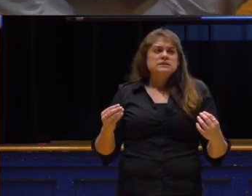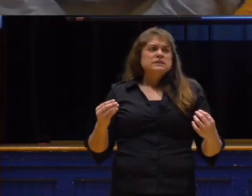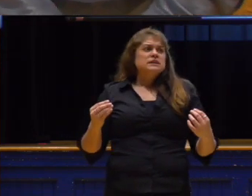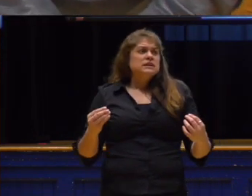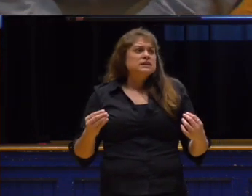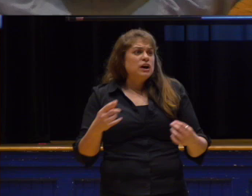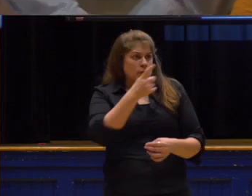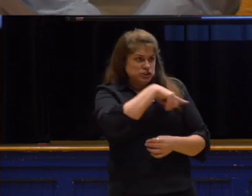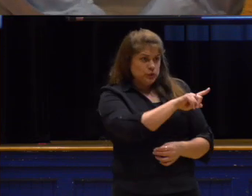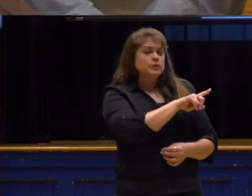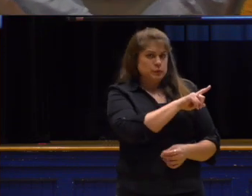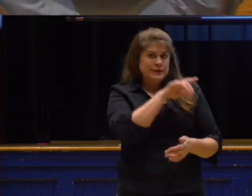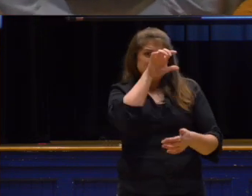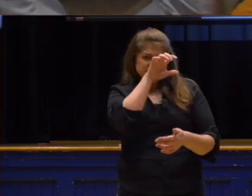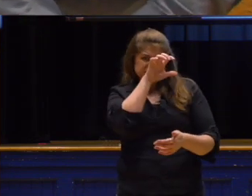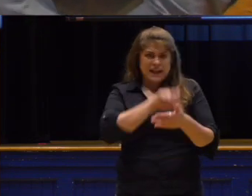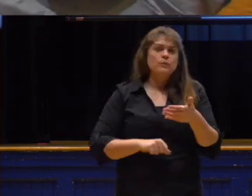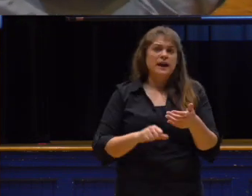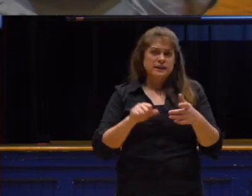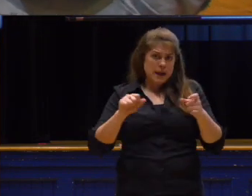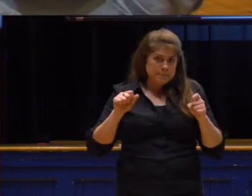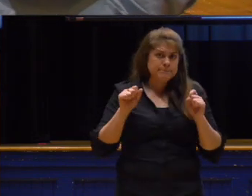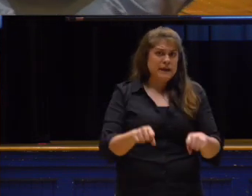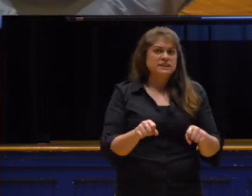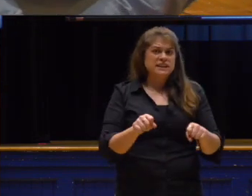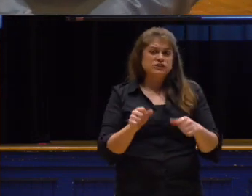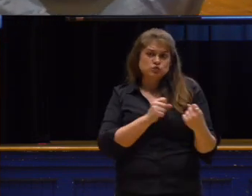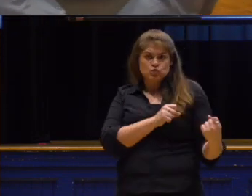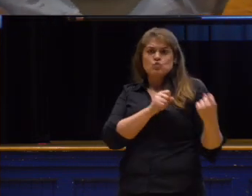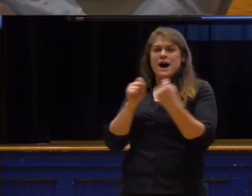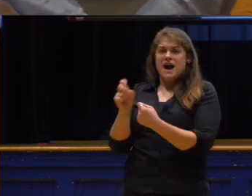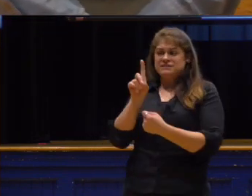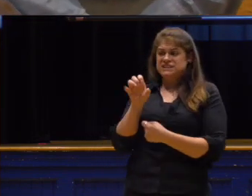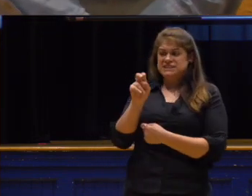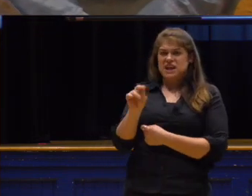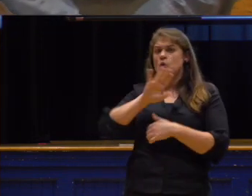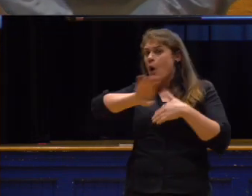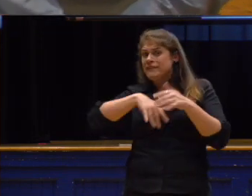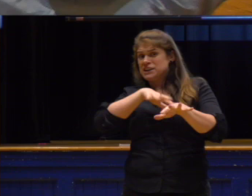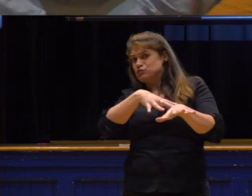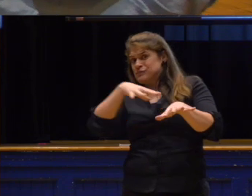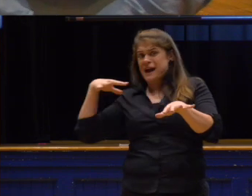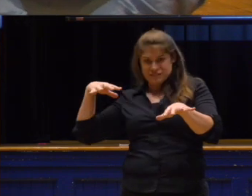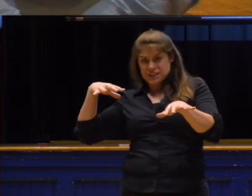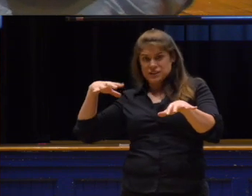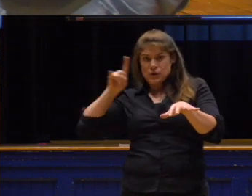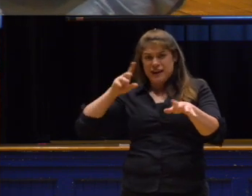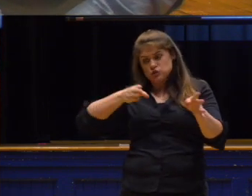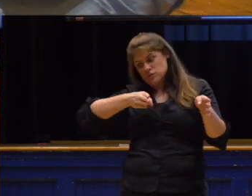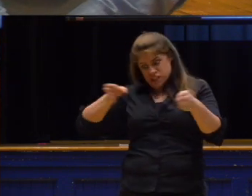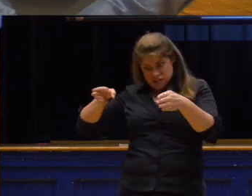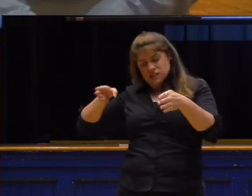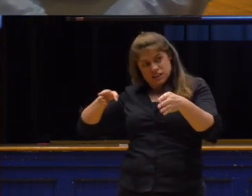So since you're going to take away the ability to come up Dickinson, all that traffic is also going to